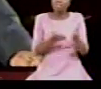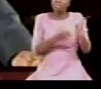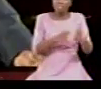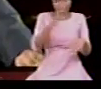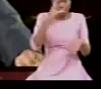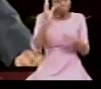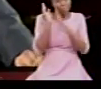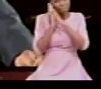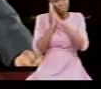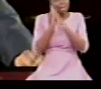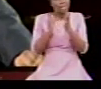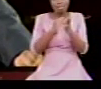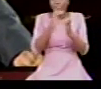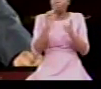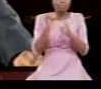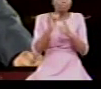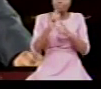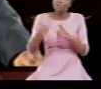too late.